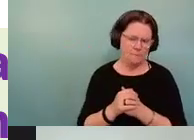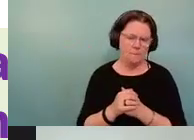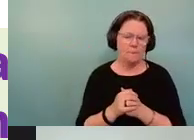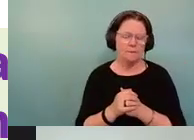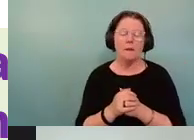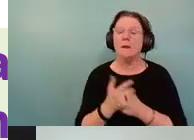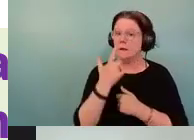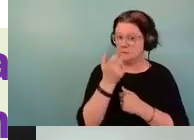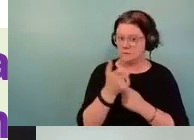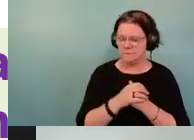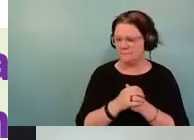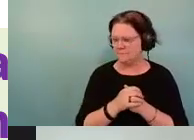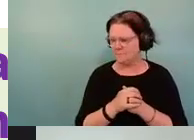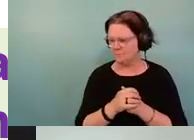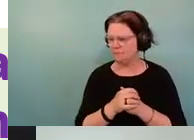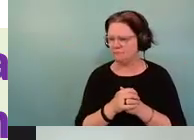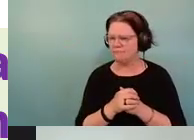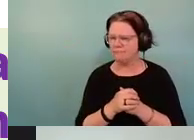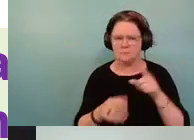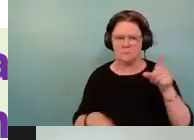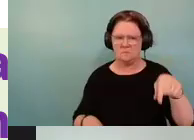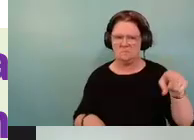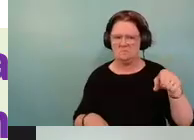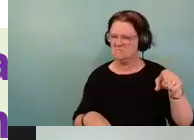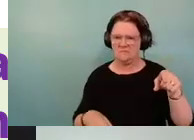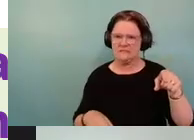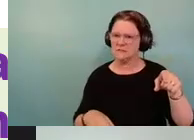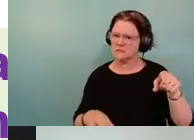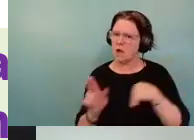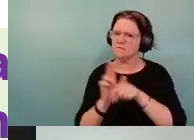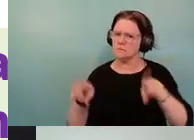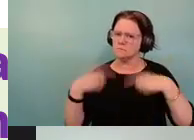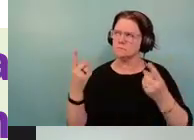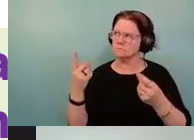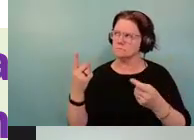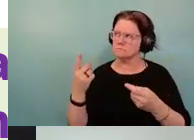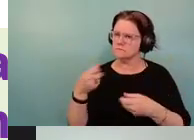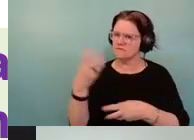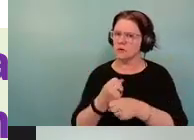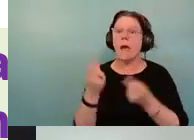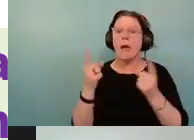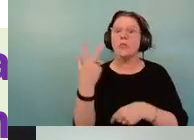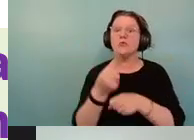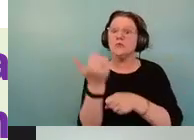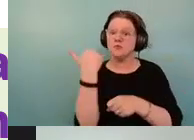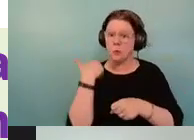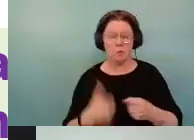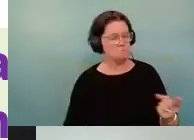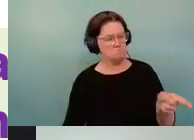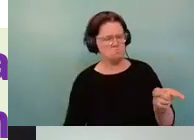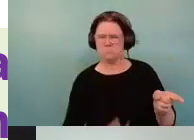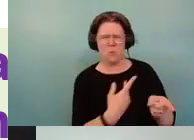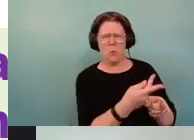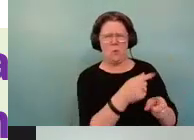interestingly, I've used this for years, and about 3 years ago, I had someone who I'd worked